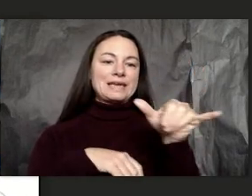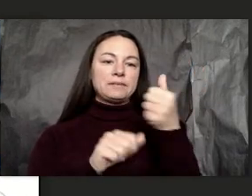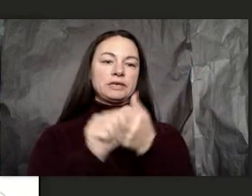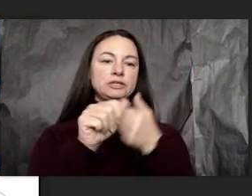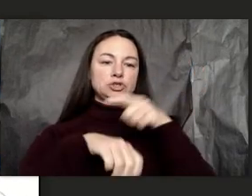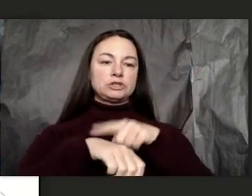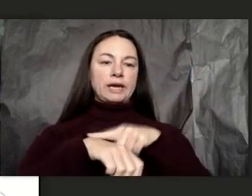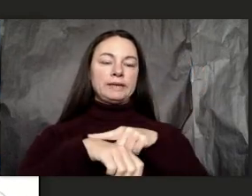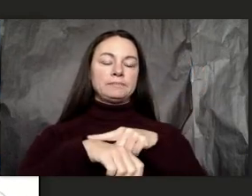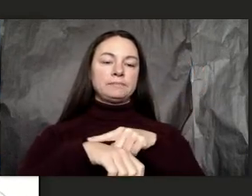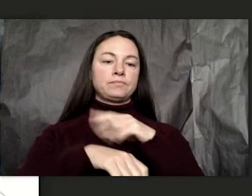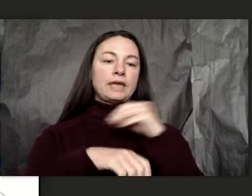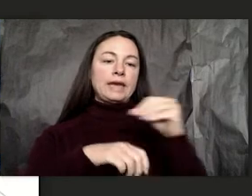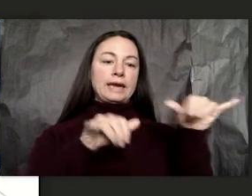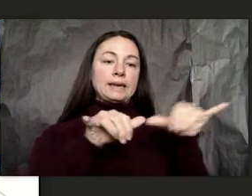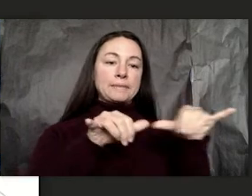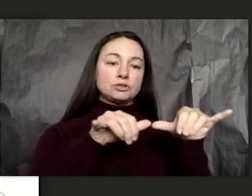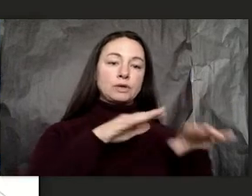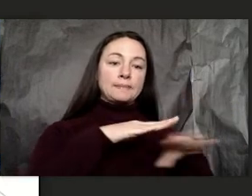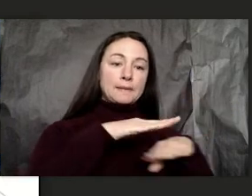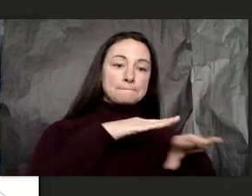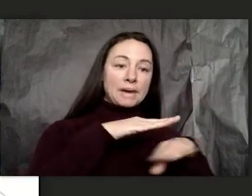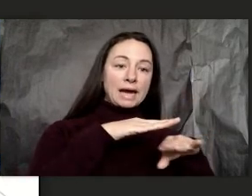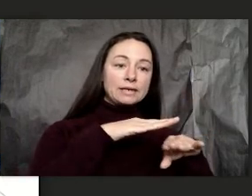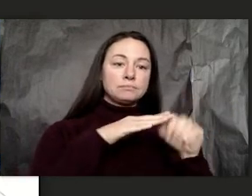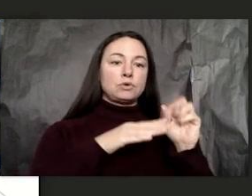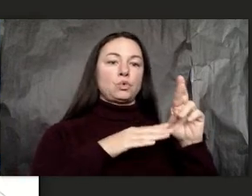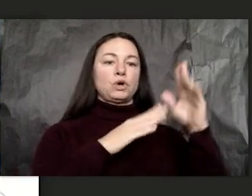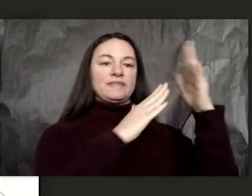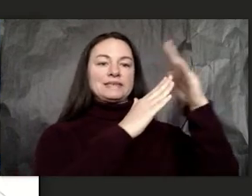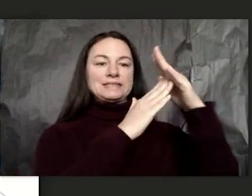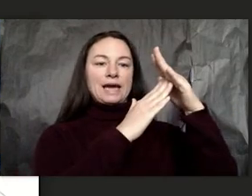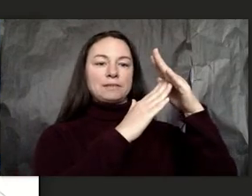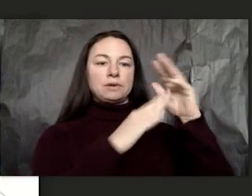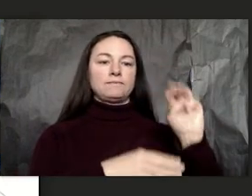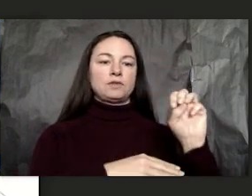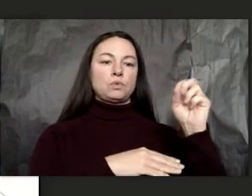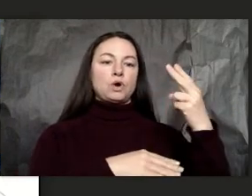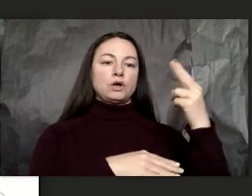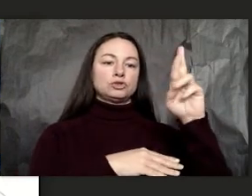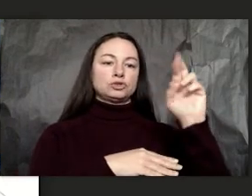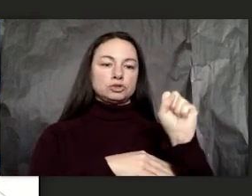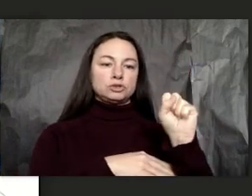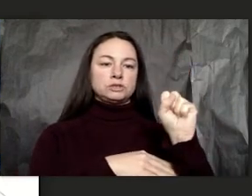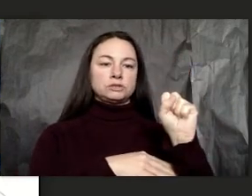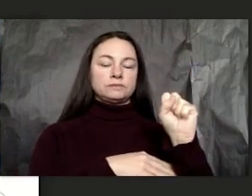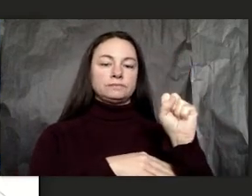attention to whether we're measuring from the bottom of the weights to the top of the weights as we're